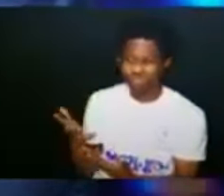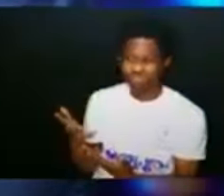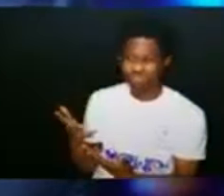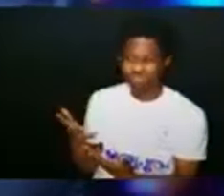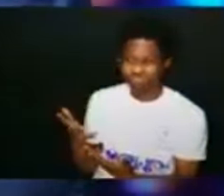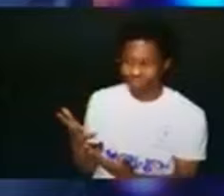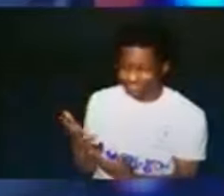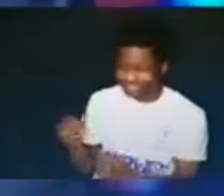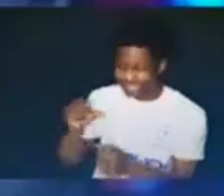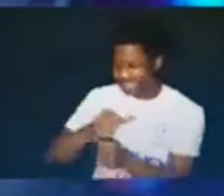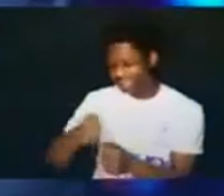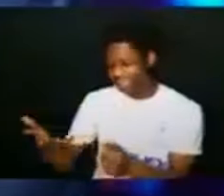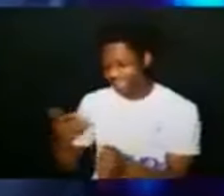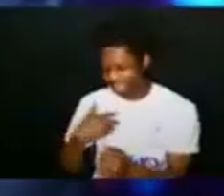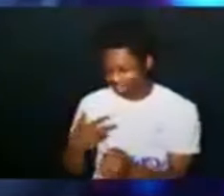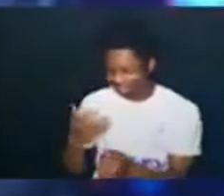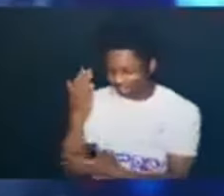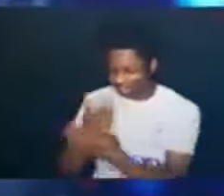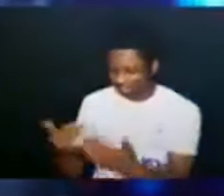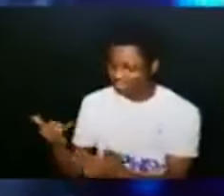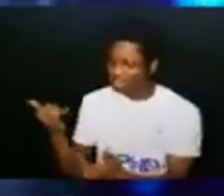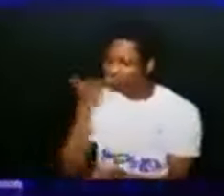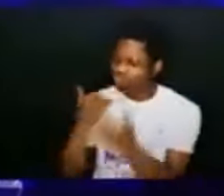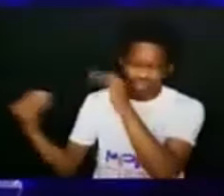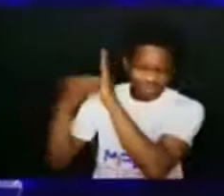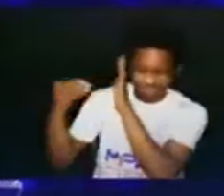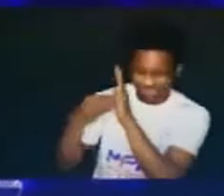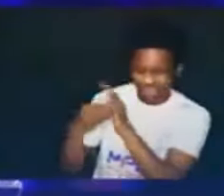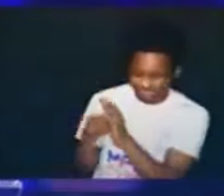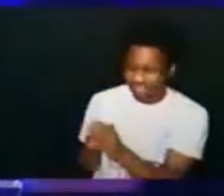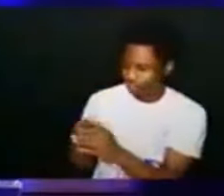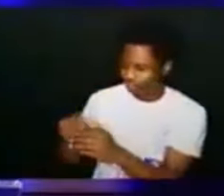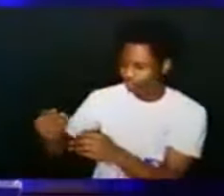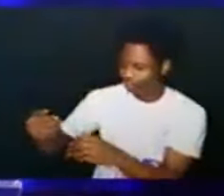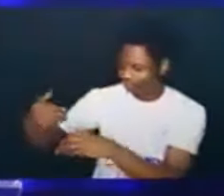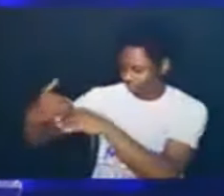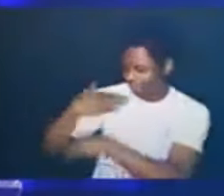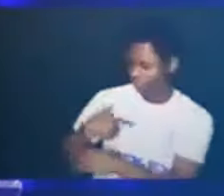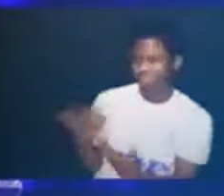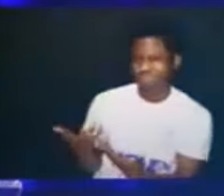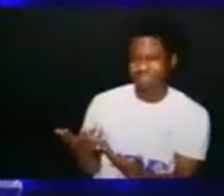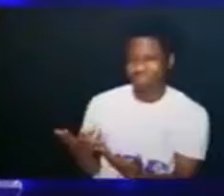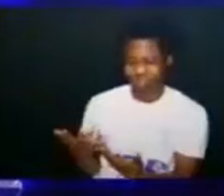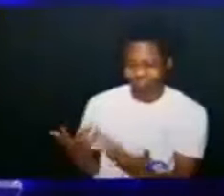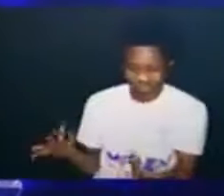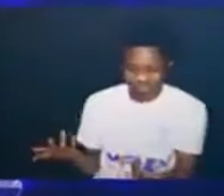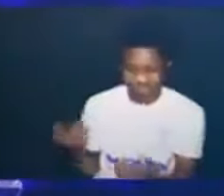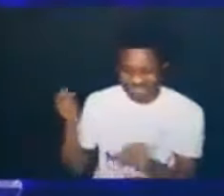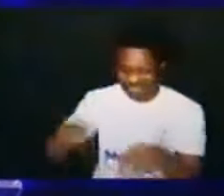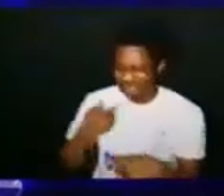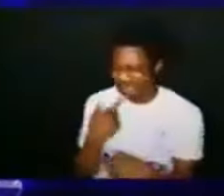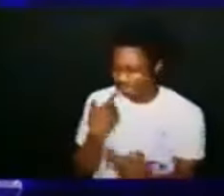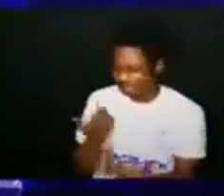is how wicked people can be. And these people, I'm not the only person they are insulting. And then I can say, oh, I don't mind. But the